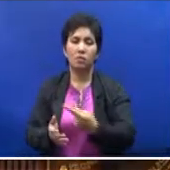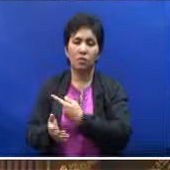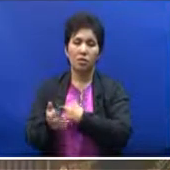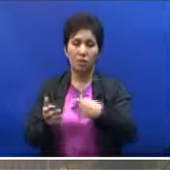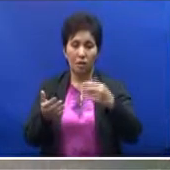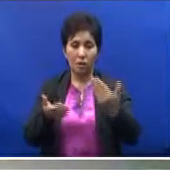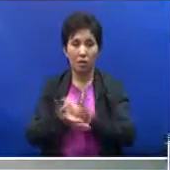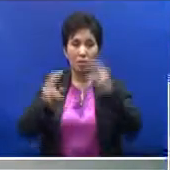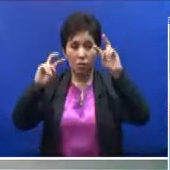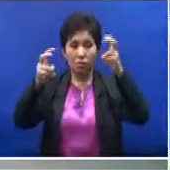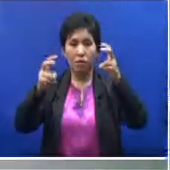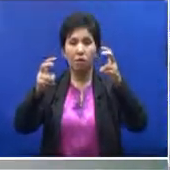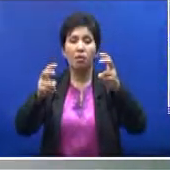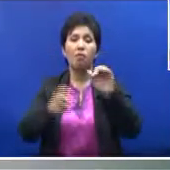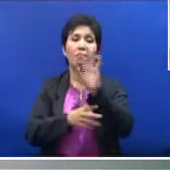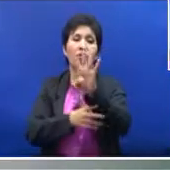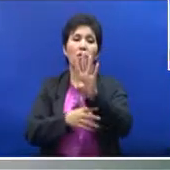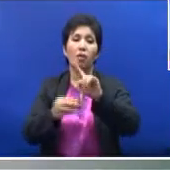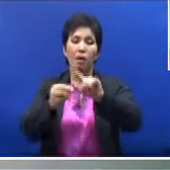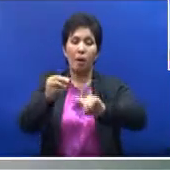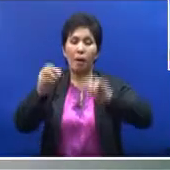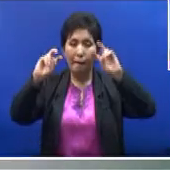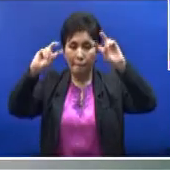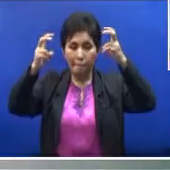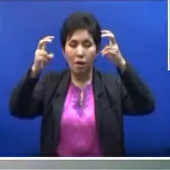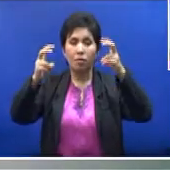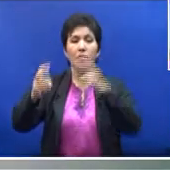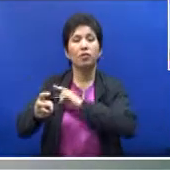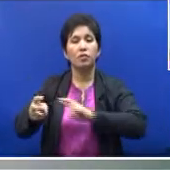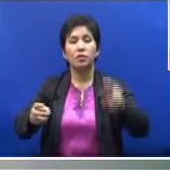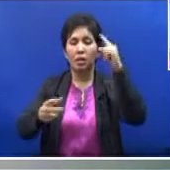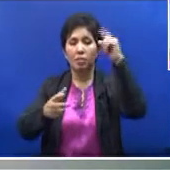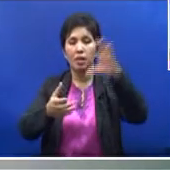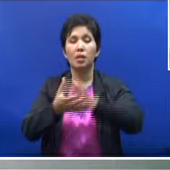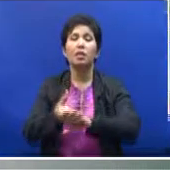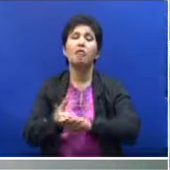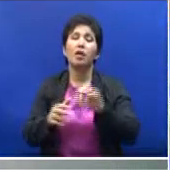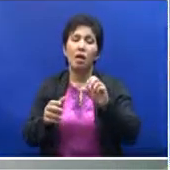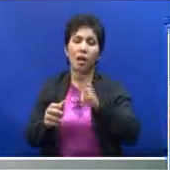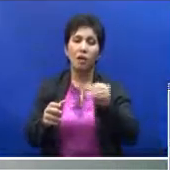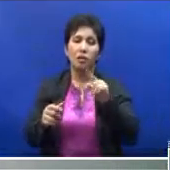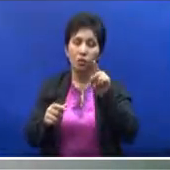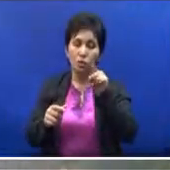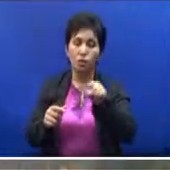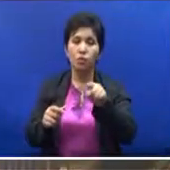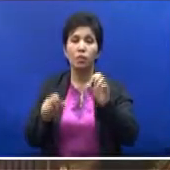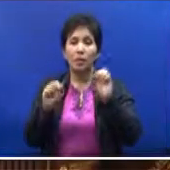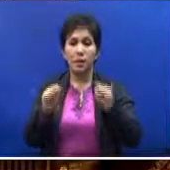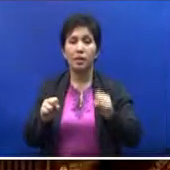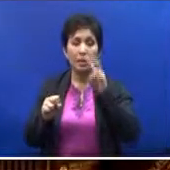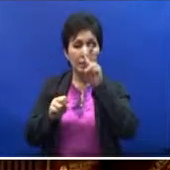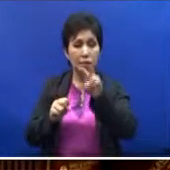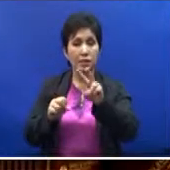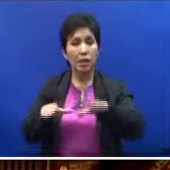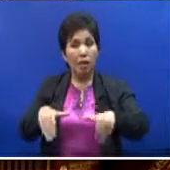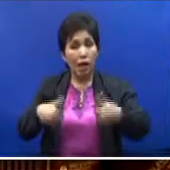new topic for topic 4, that is about religions and belief. Okay, and we can see how this topic also